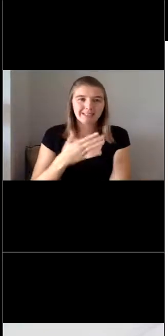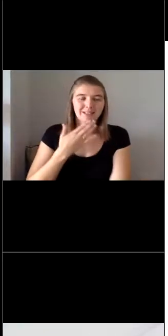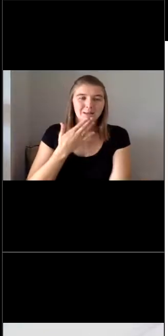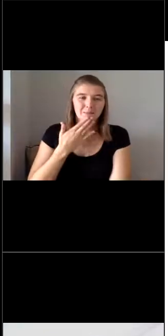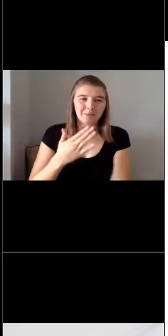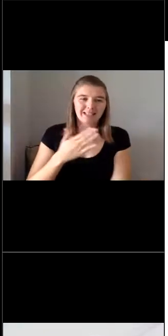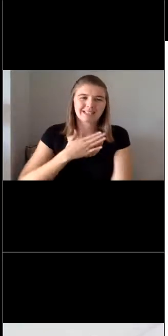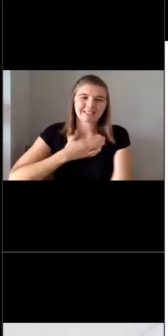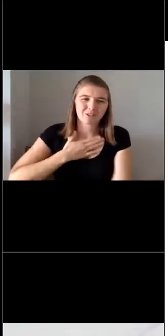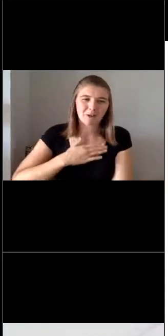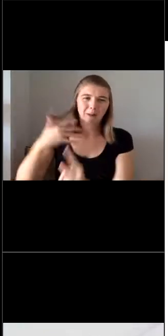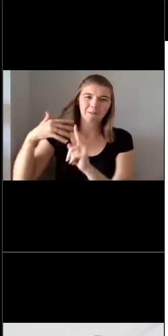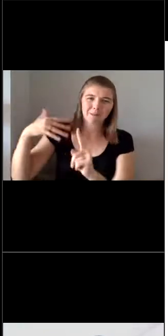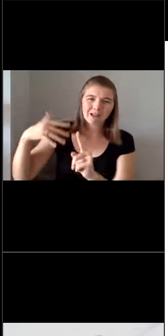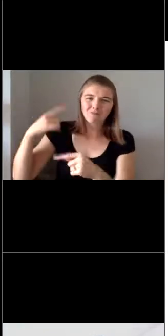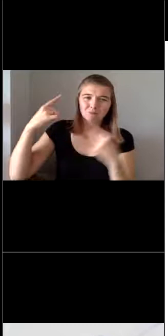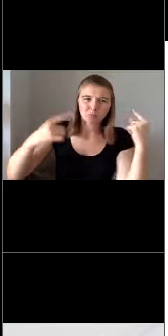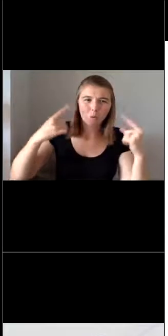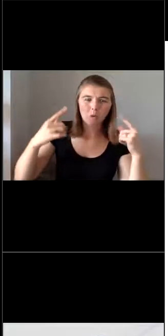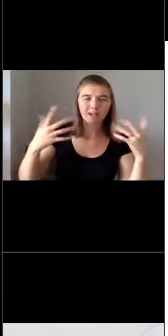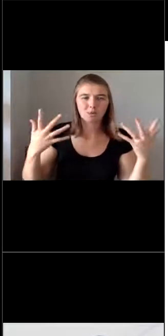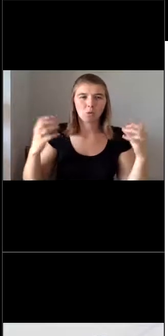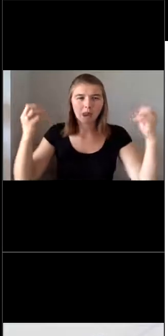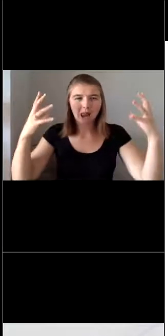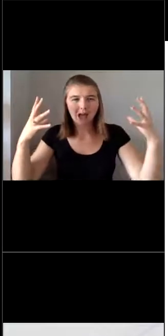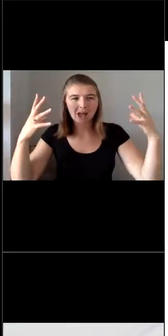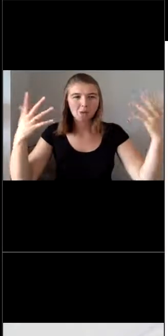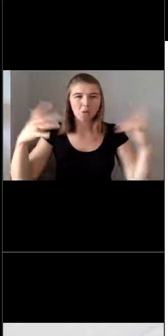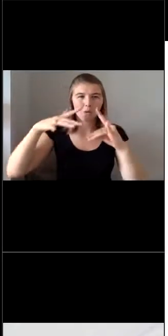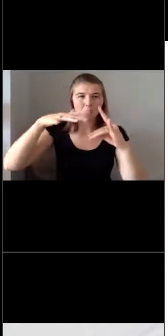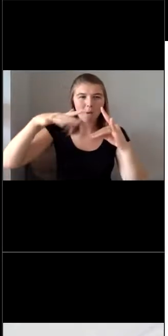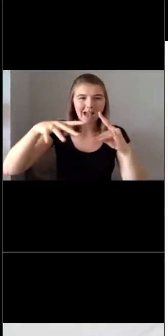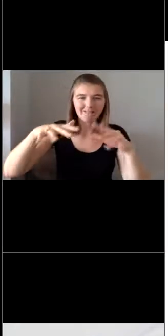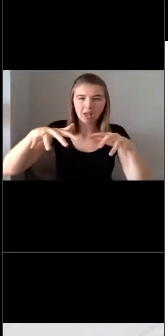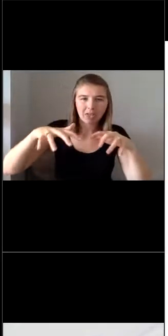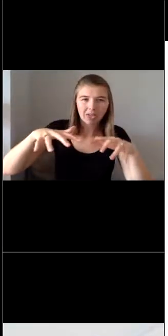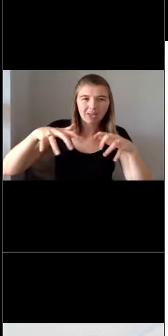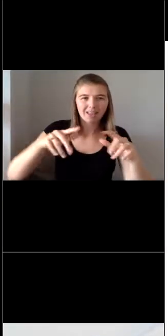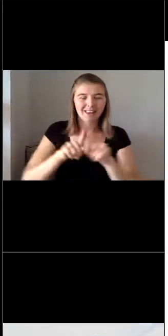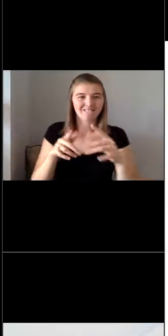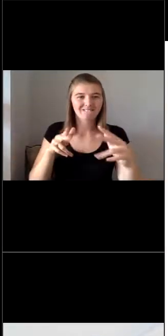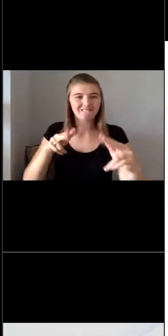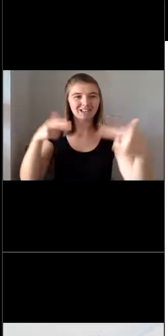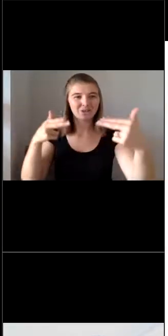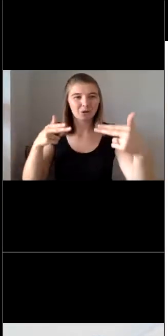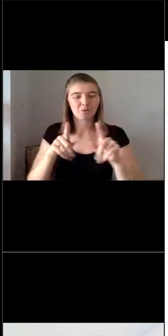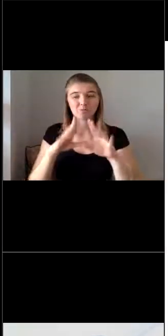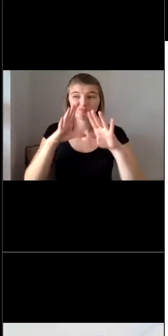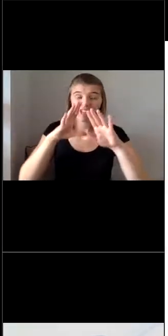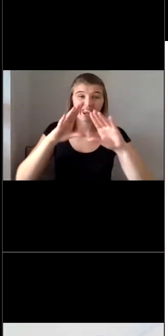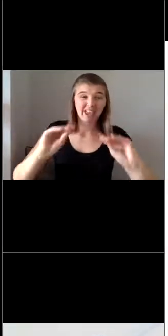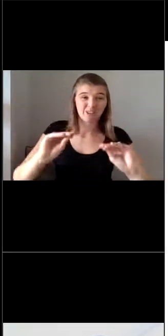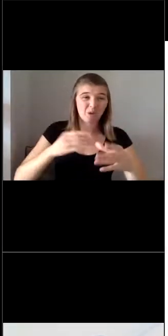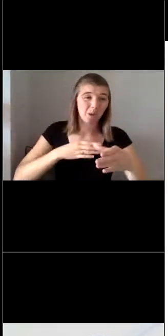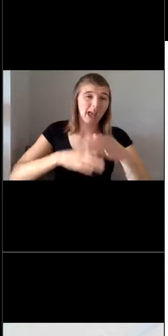control the Wi-Fi or small kids, etc. So we had to be empathetic in